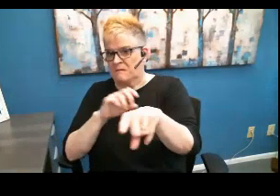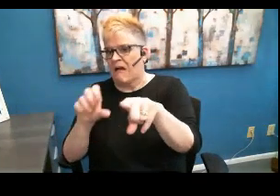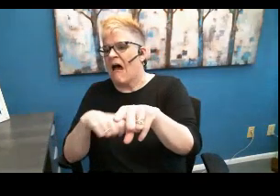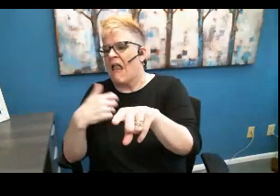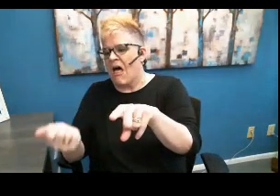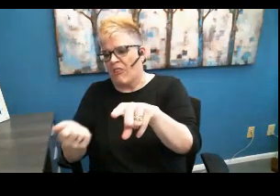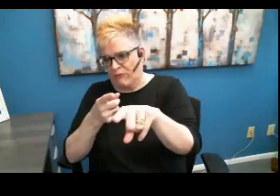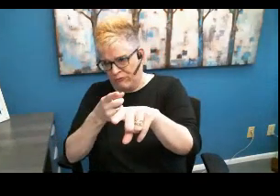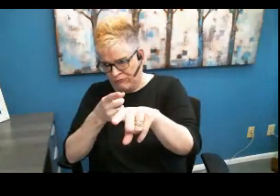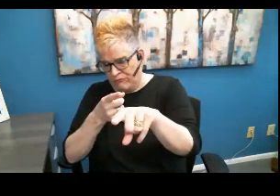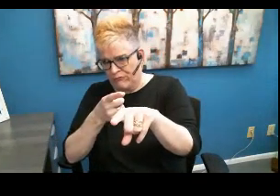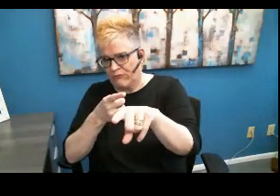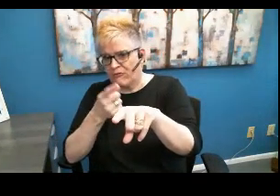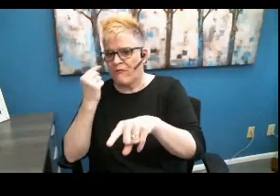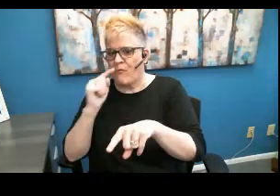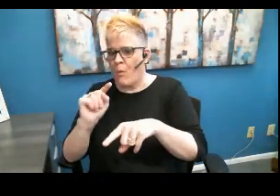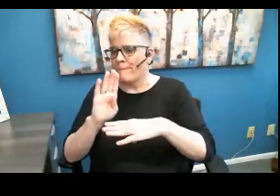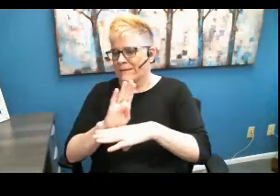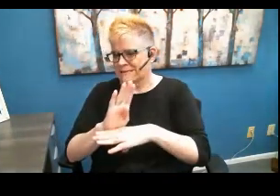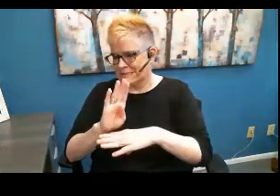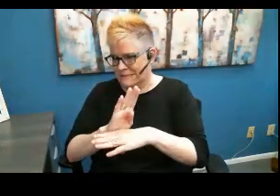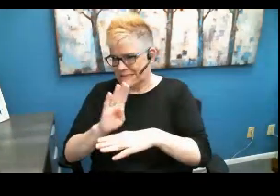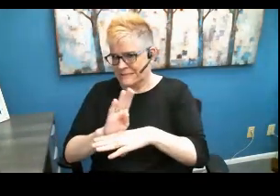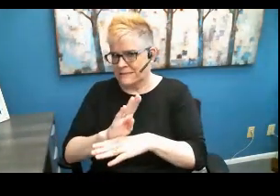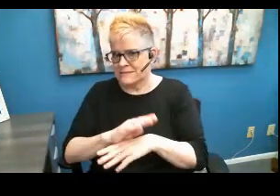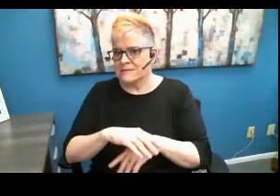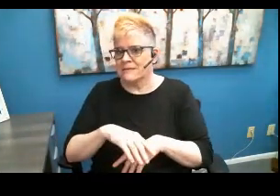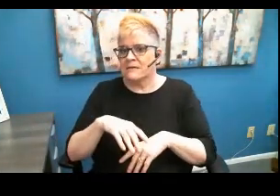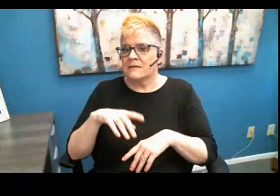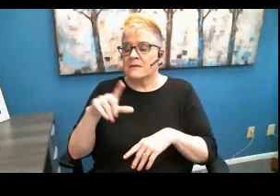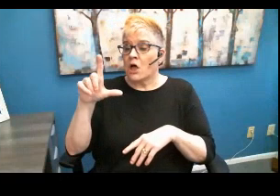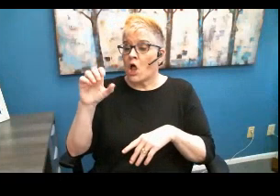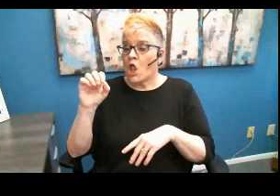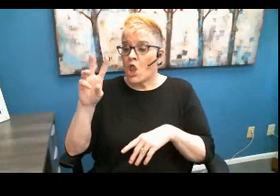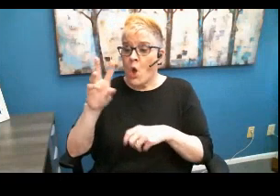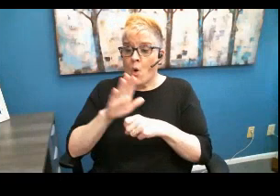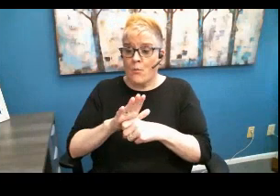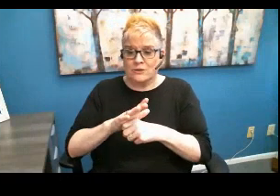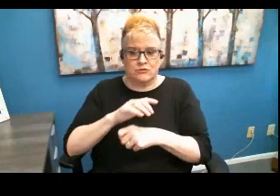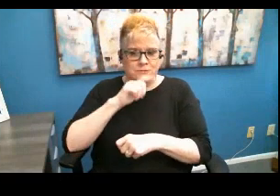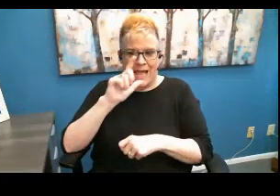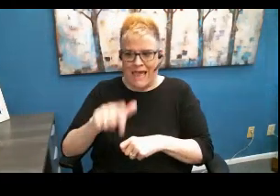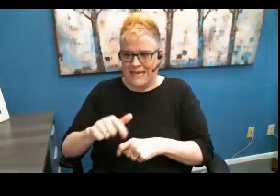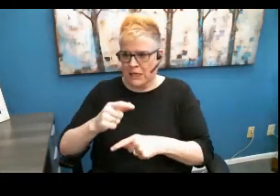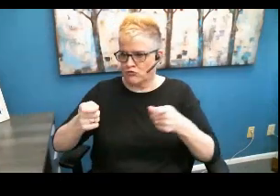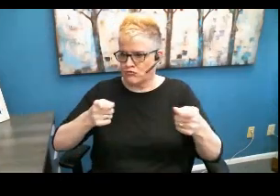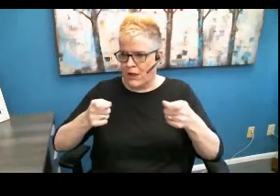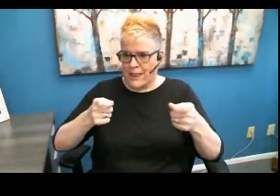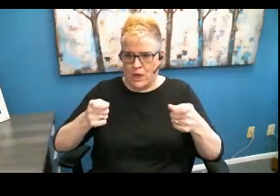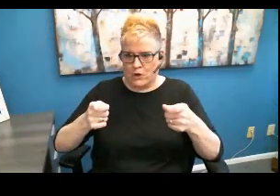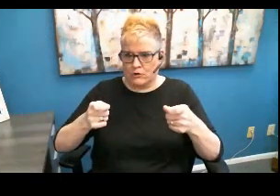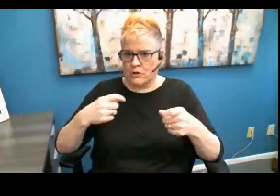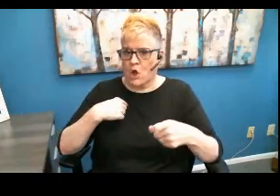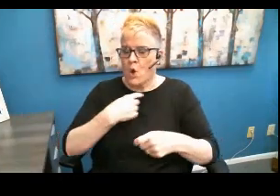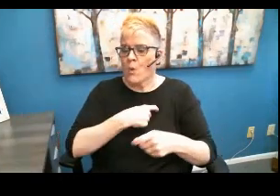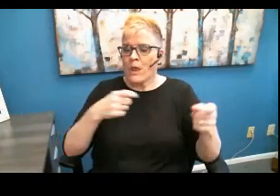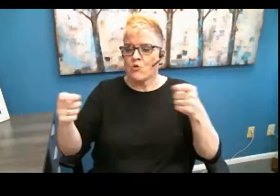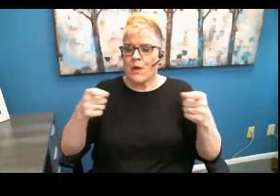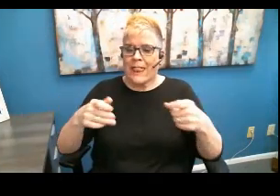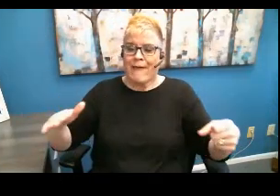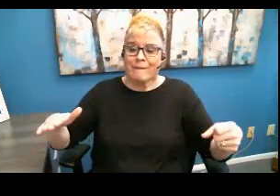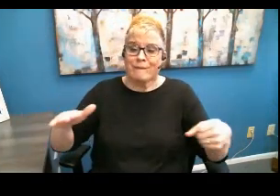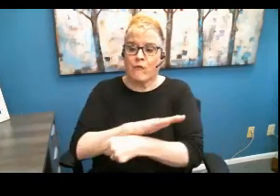meter installation. This is actually on a low pressure system. It doesn't need a regulator because we regulate the entire mains